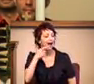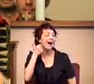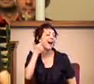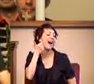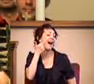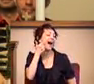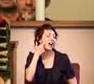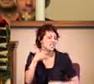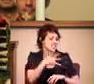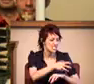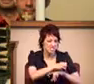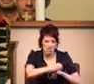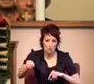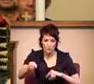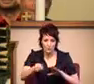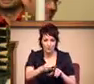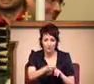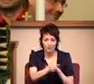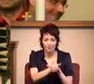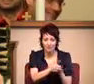I'm taking you out of that shell.